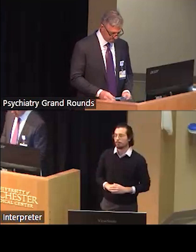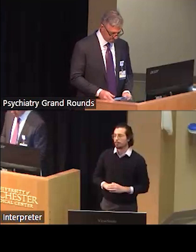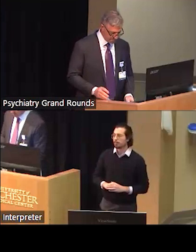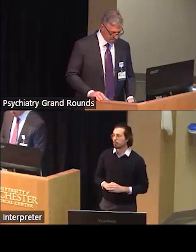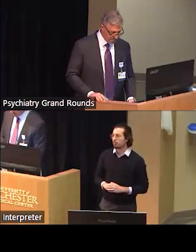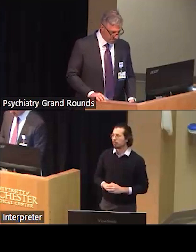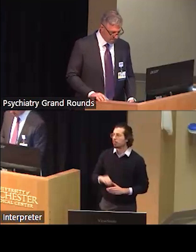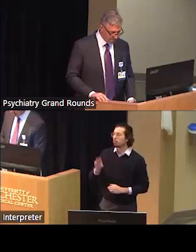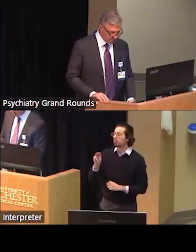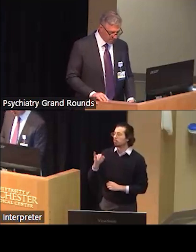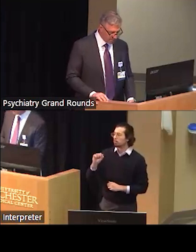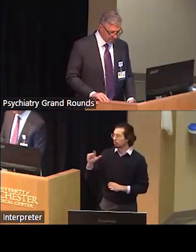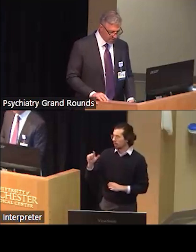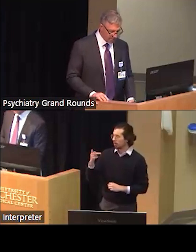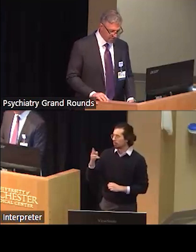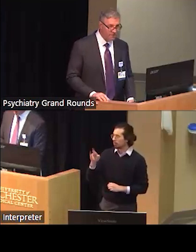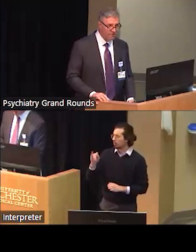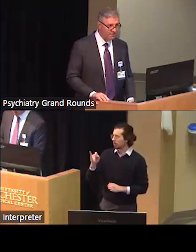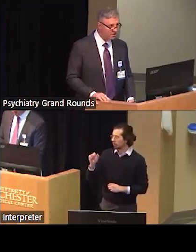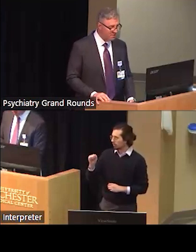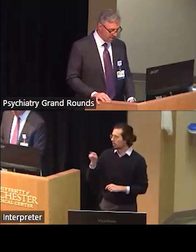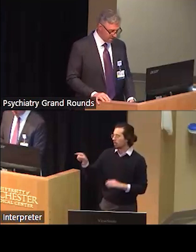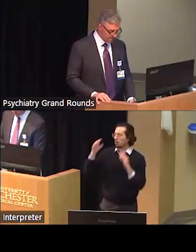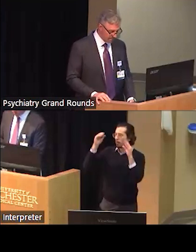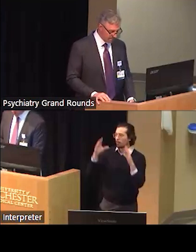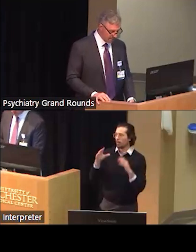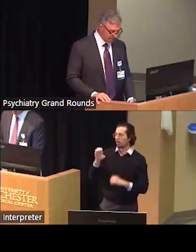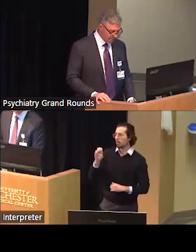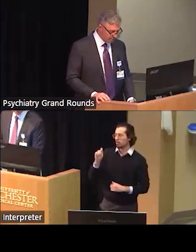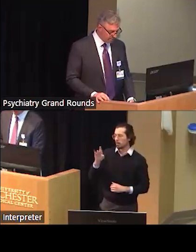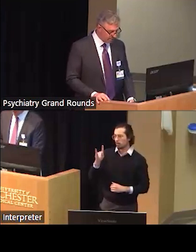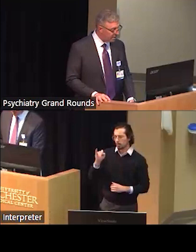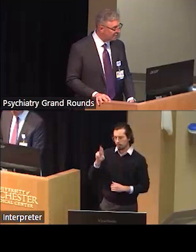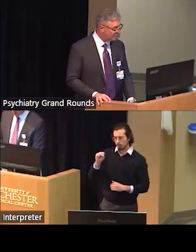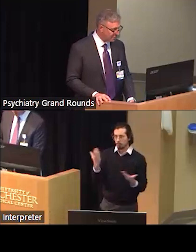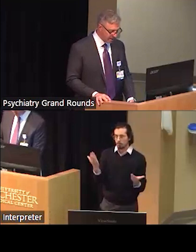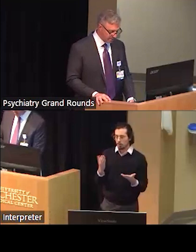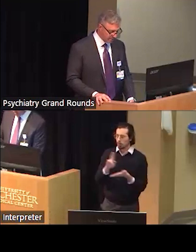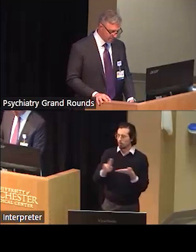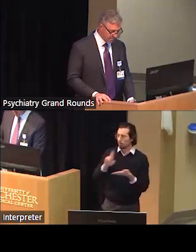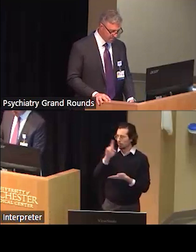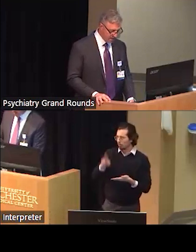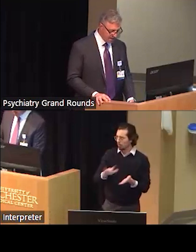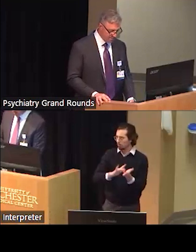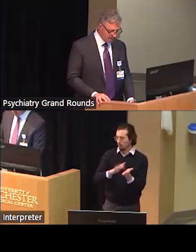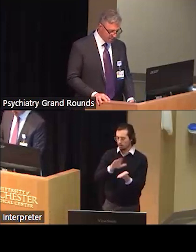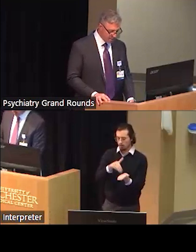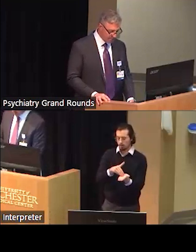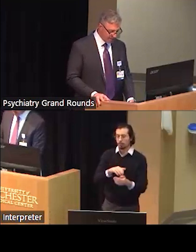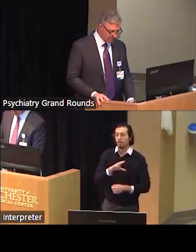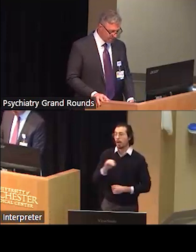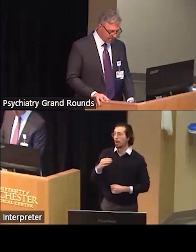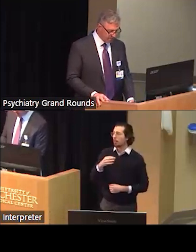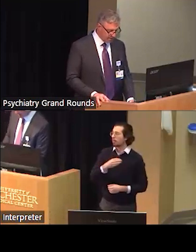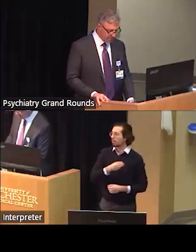Privitera. Michael Privitera is Professor Emeritus at our University of Rochester Medical Center and member